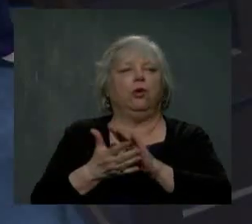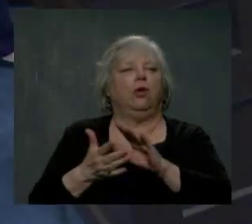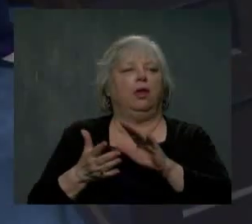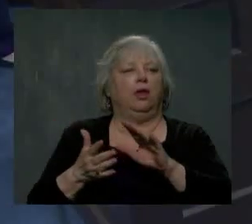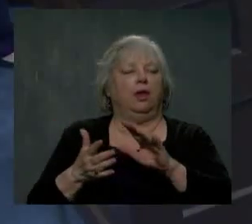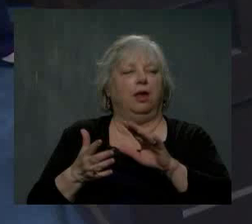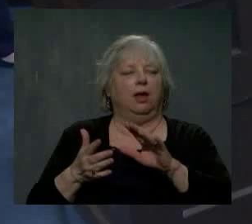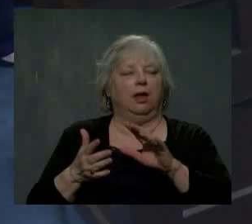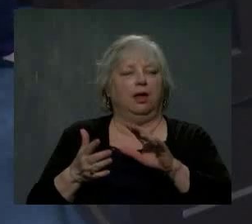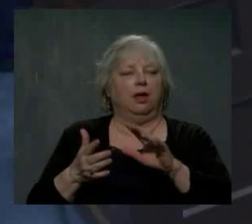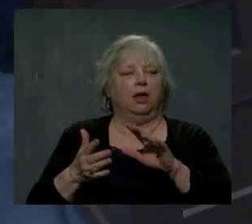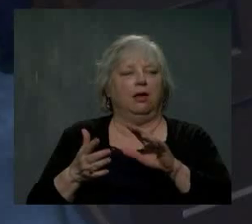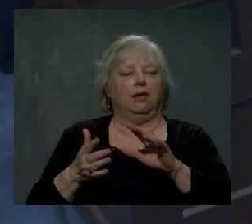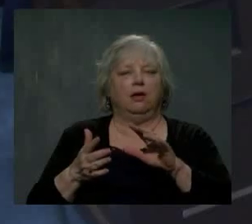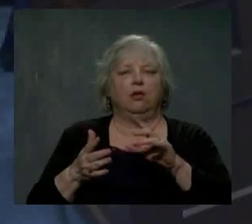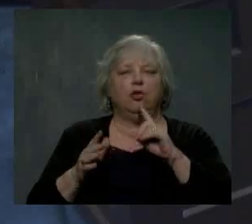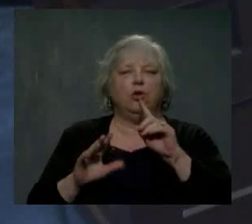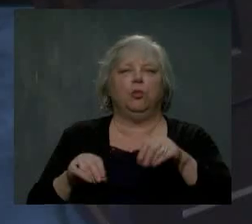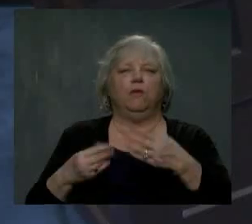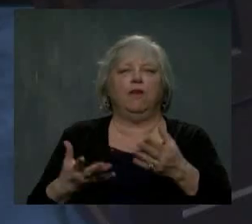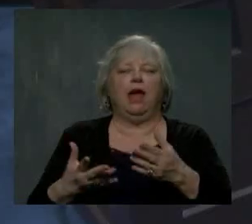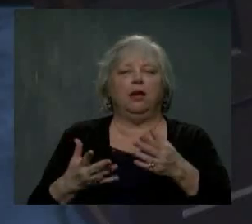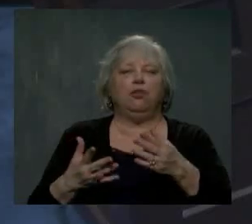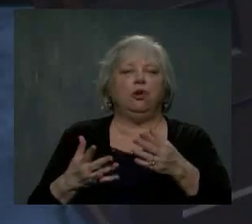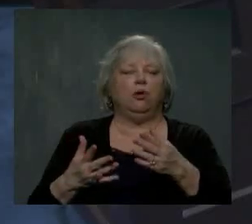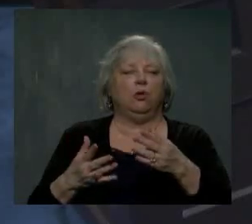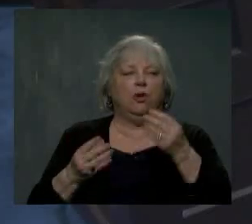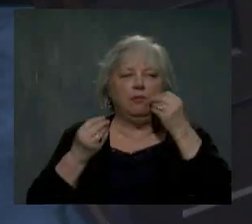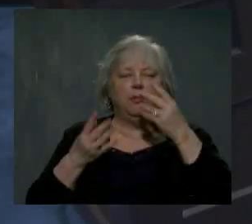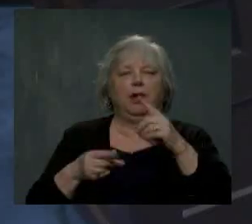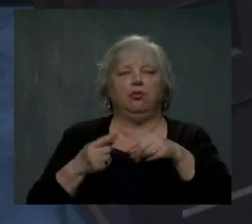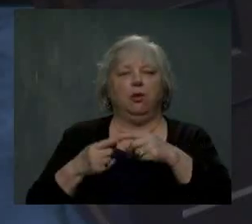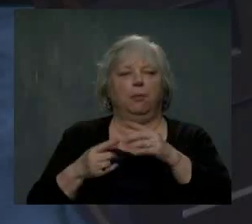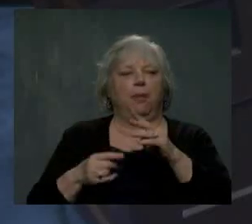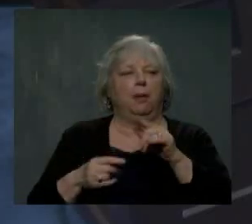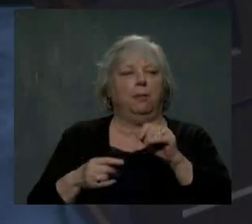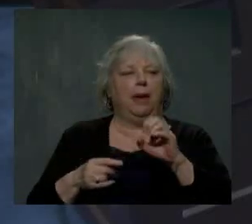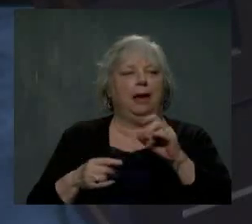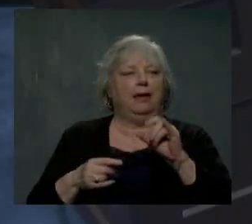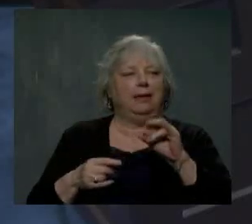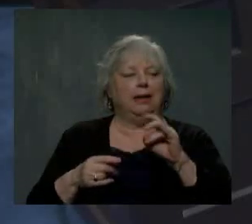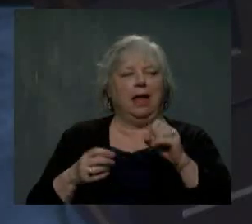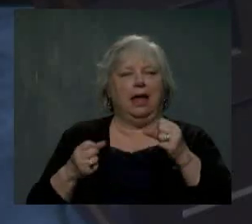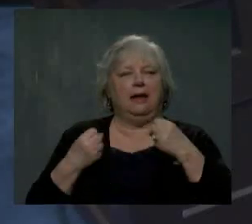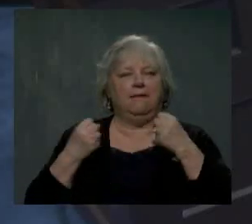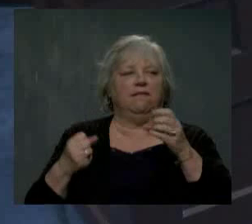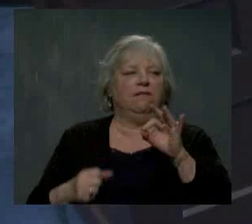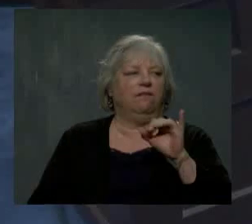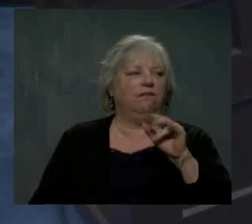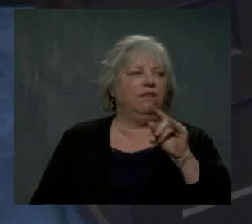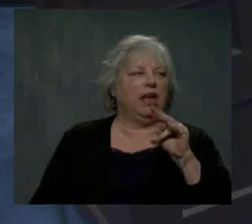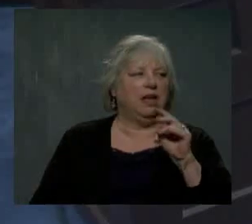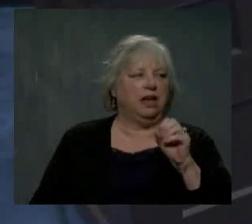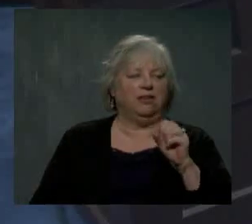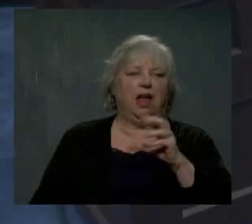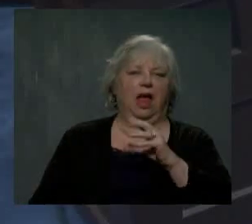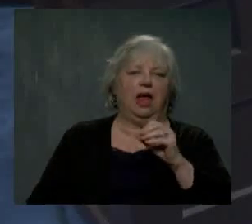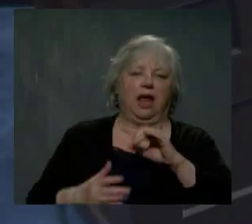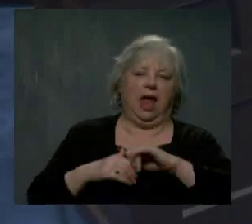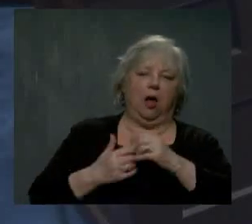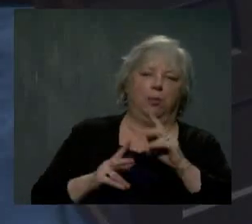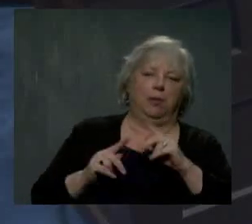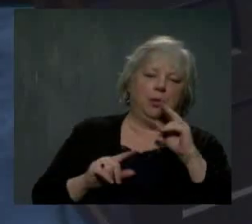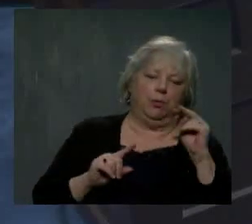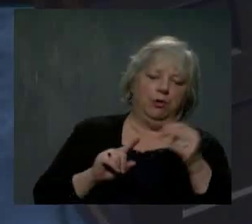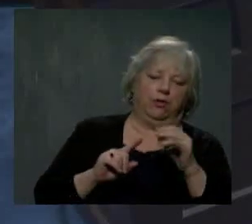a baseline on what FitnessGram is and how it's perceived by principals and PE coaches in our district, we